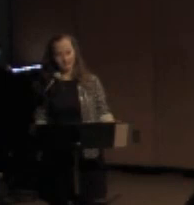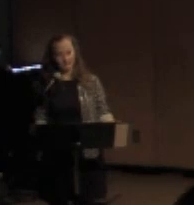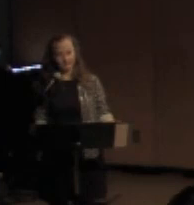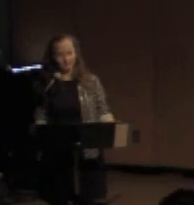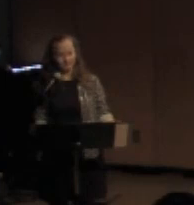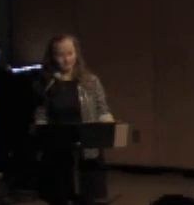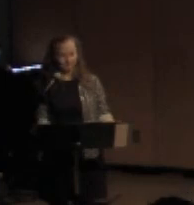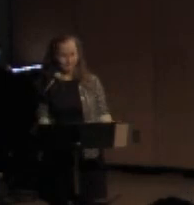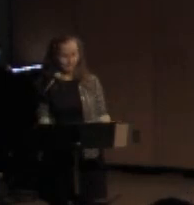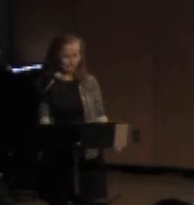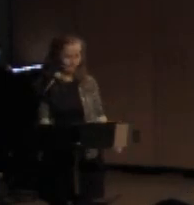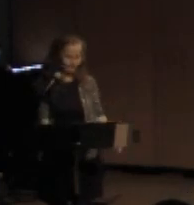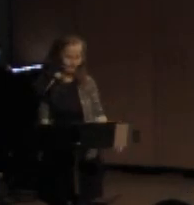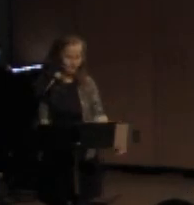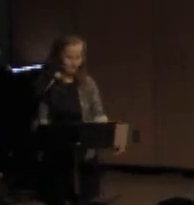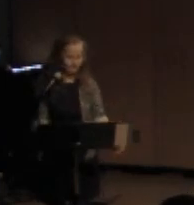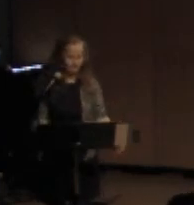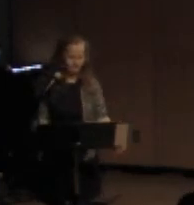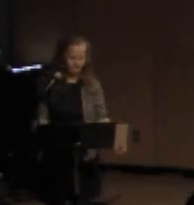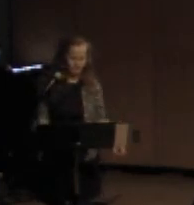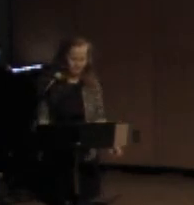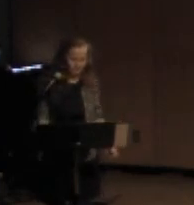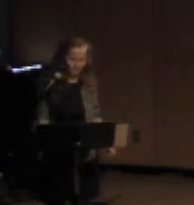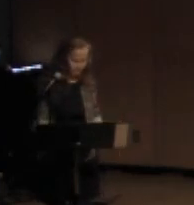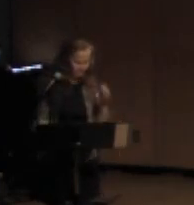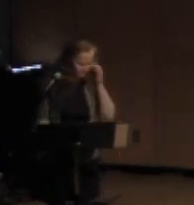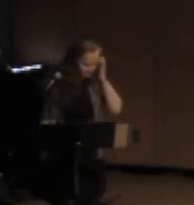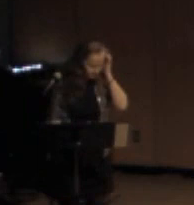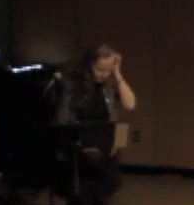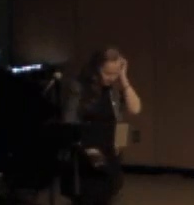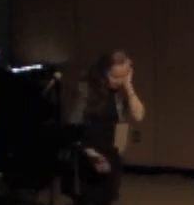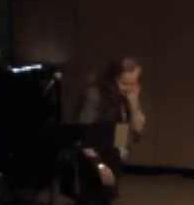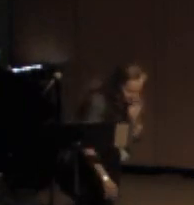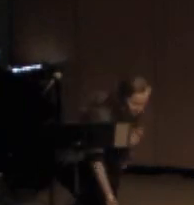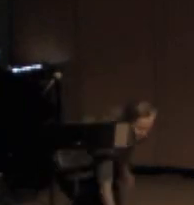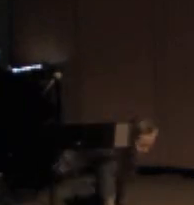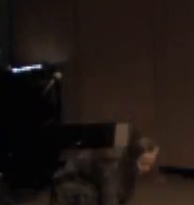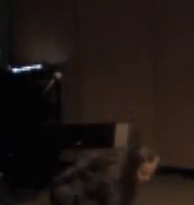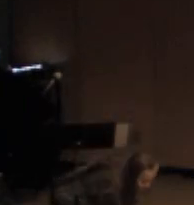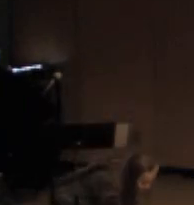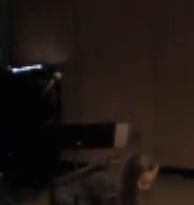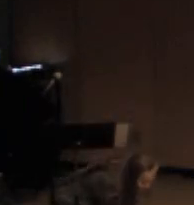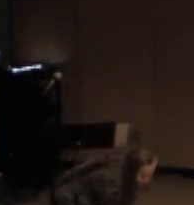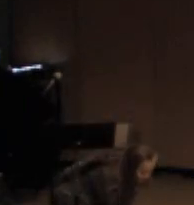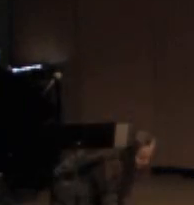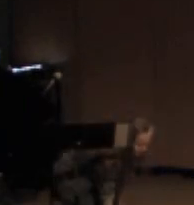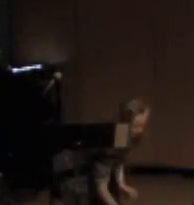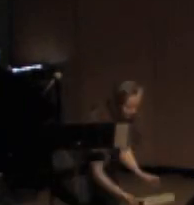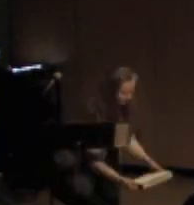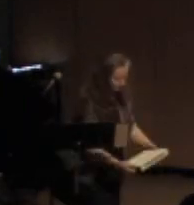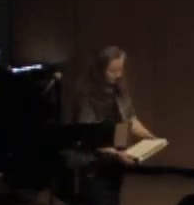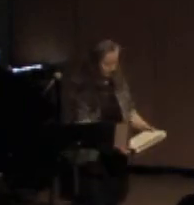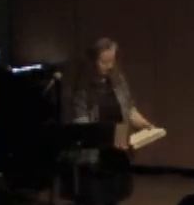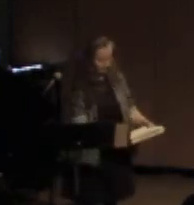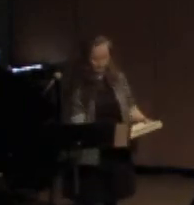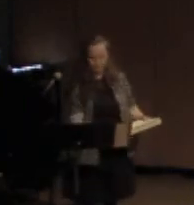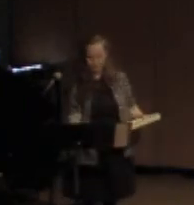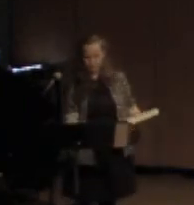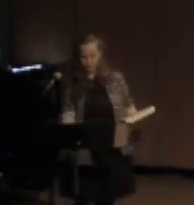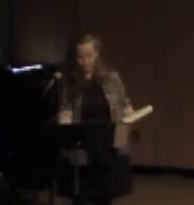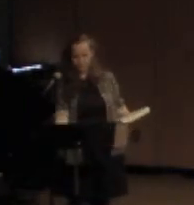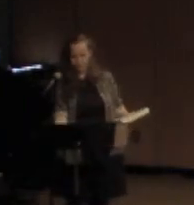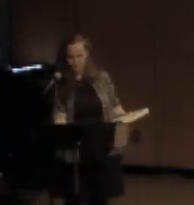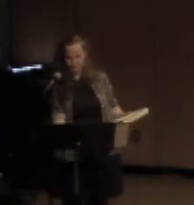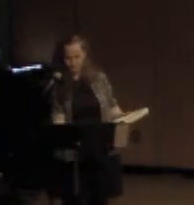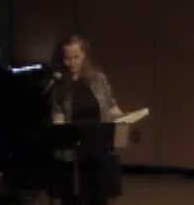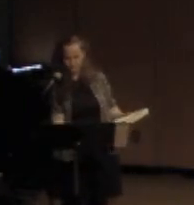up goes over to the window stands and looks out and then he takes the letter stands and looks at it puts it back on the window cill then he goes over